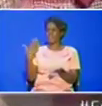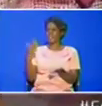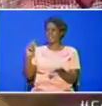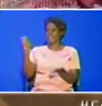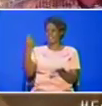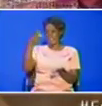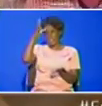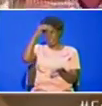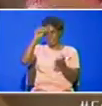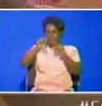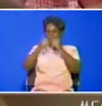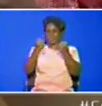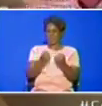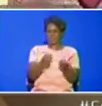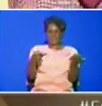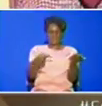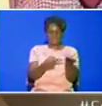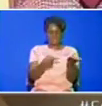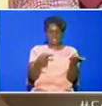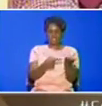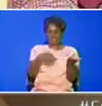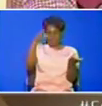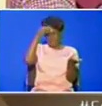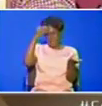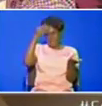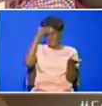education system, the digital learning devices.